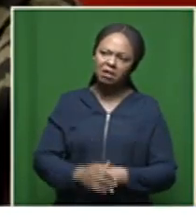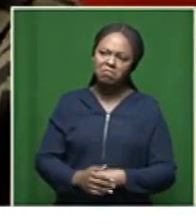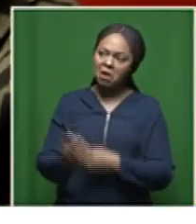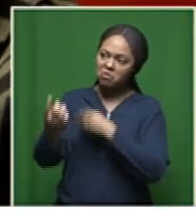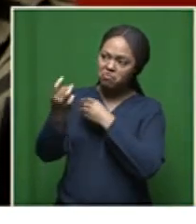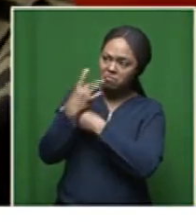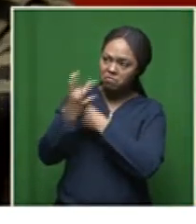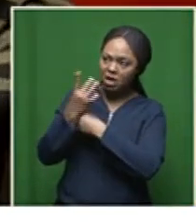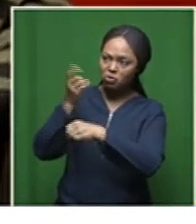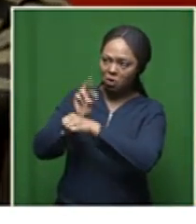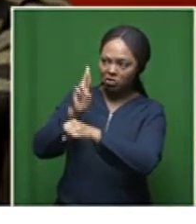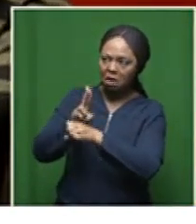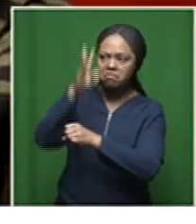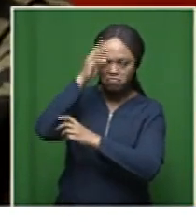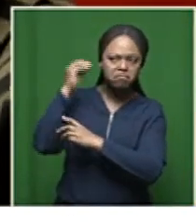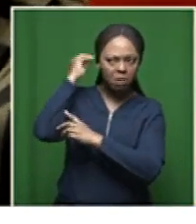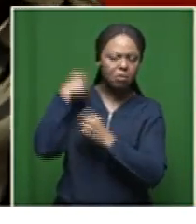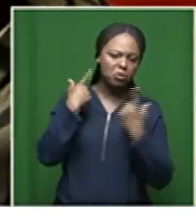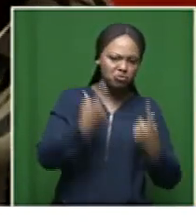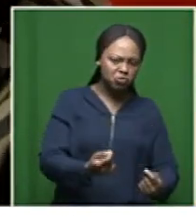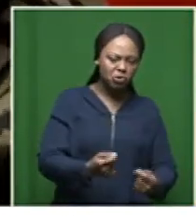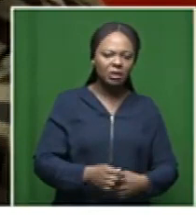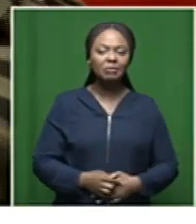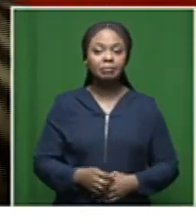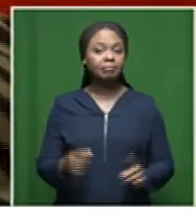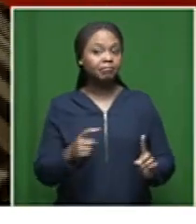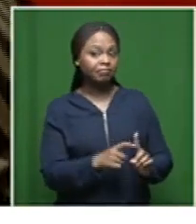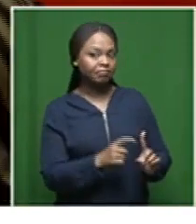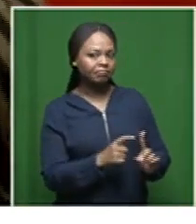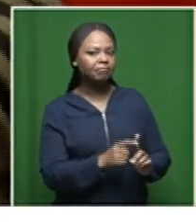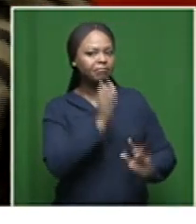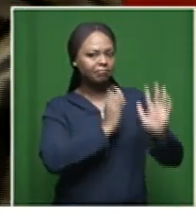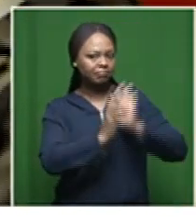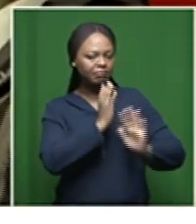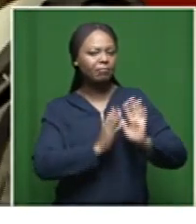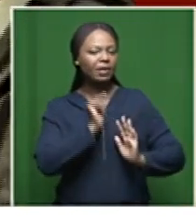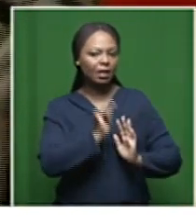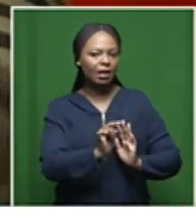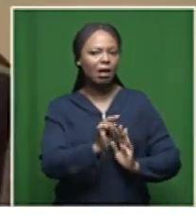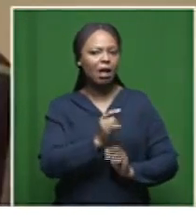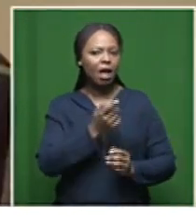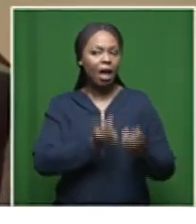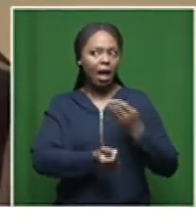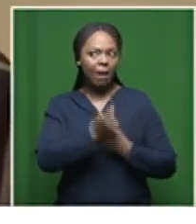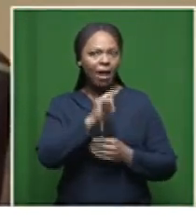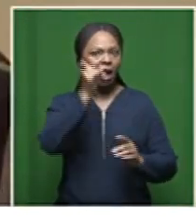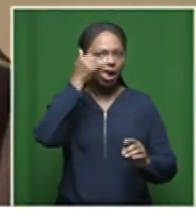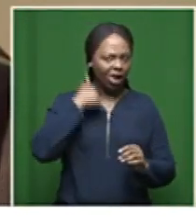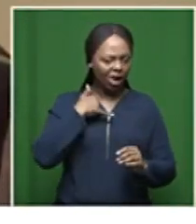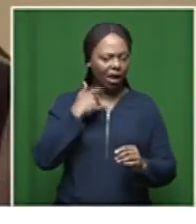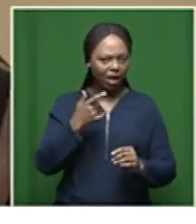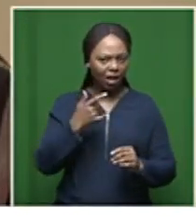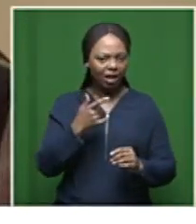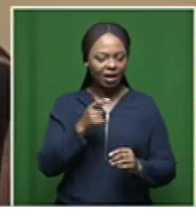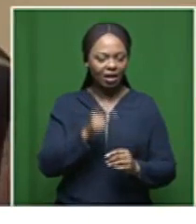do, Mpure talks to us about the day he received a call that would change his life. Well, that was the most amazing day